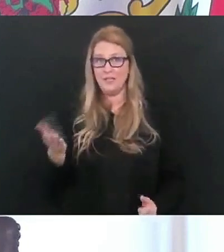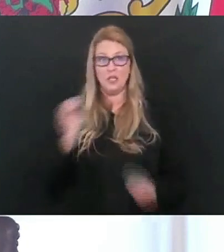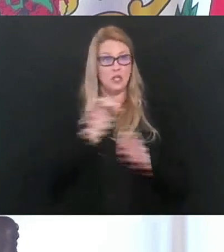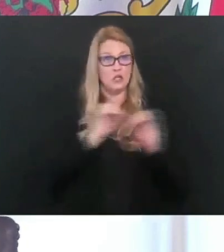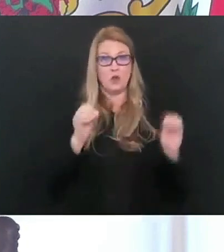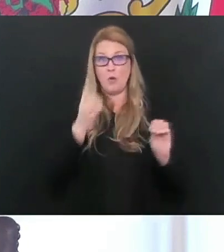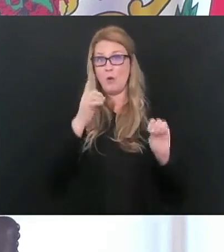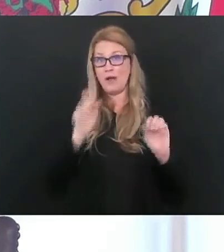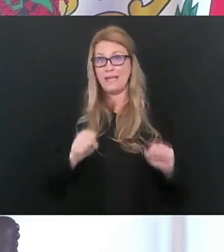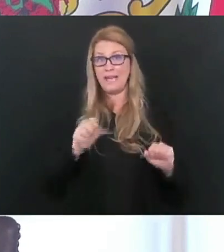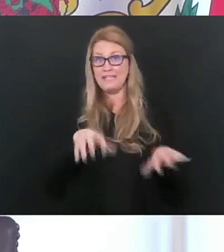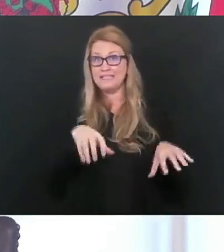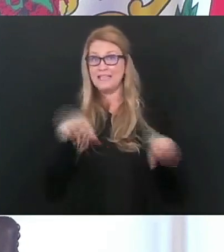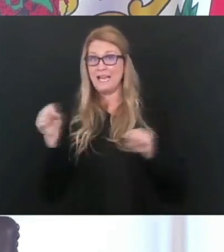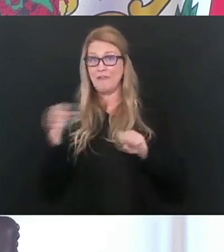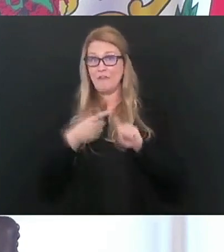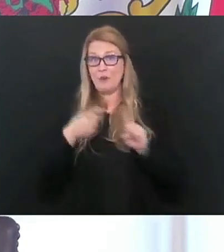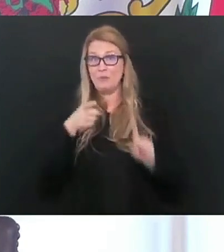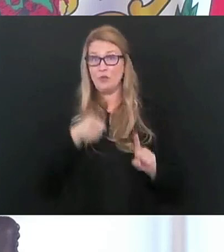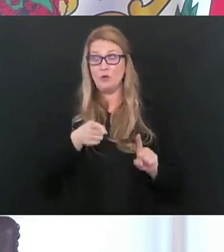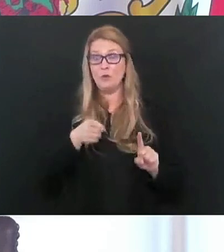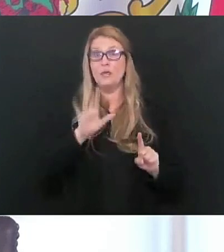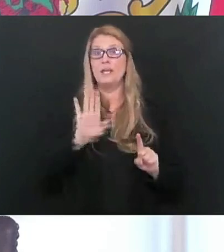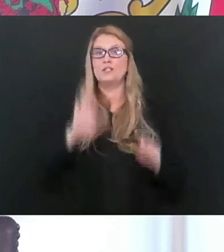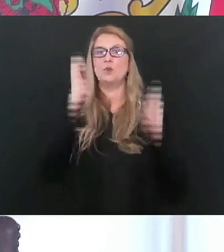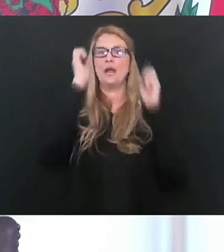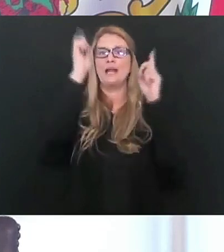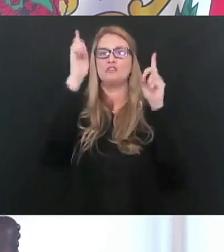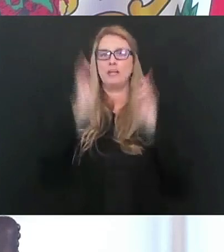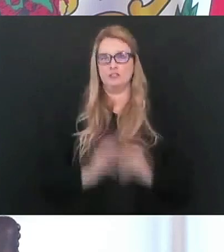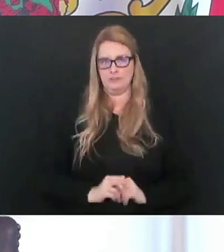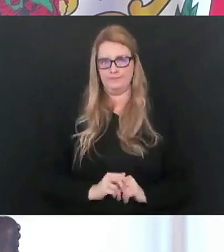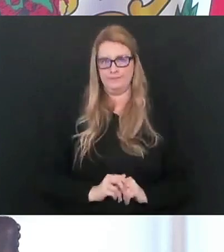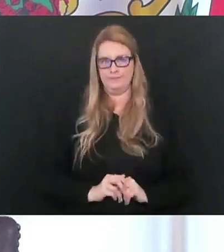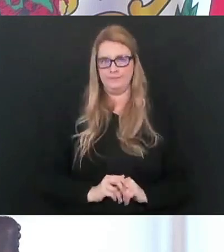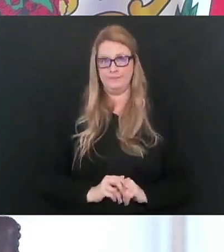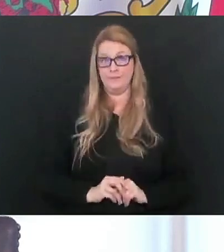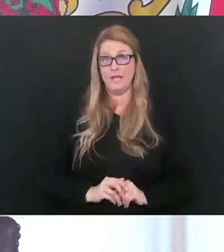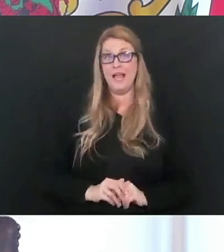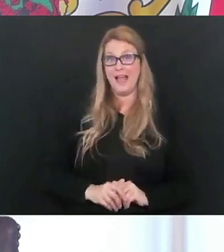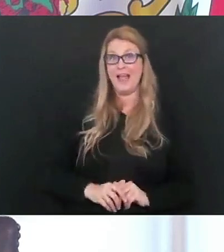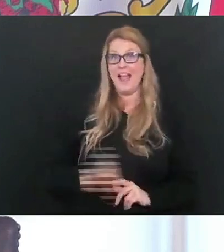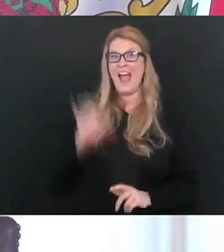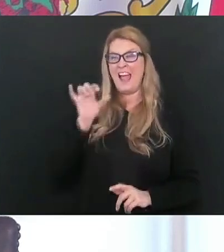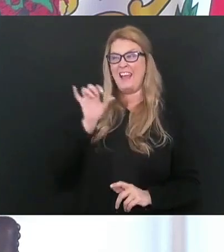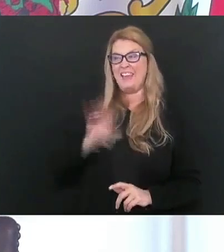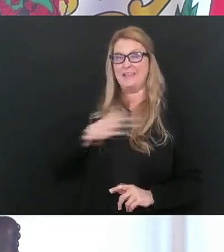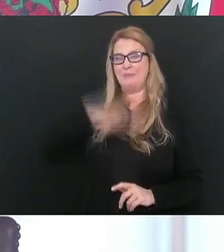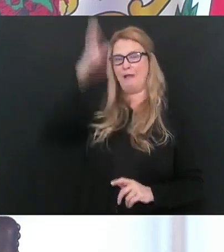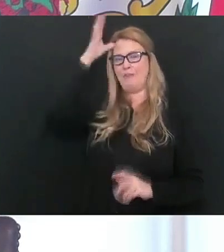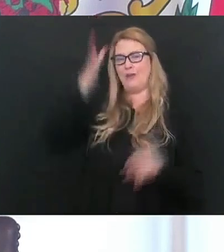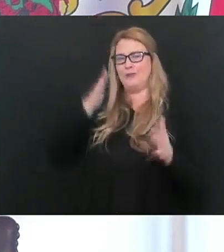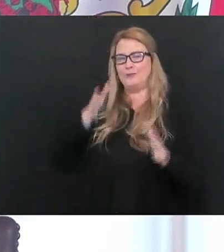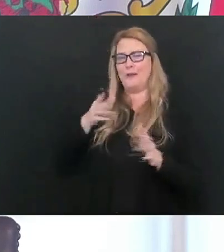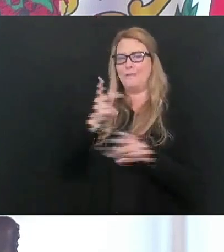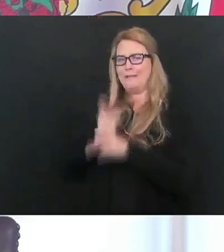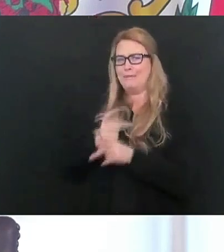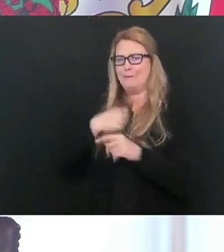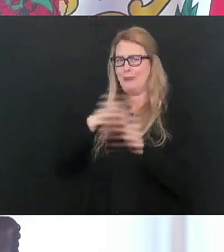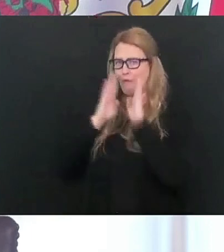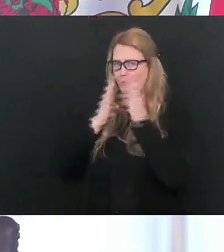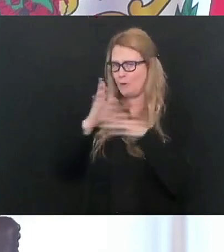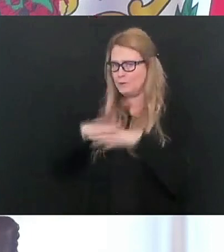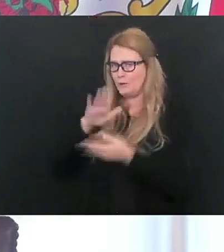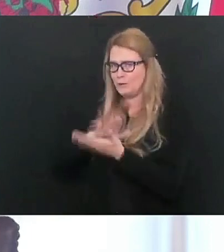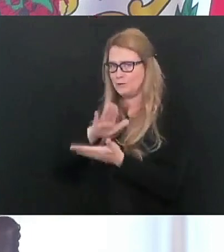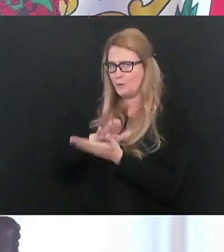from you is your education. And that was his way to keep me as dialed in as I could possibly be in schoolwork and